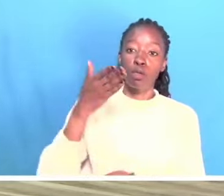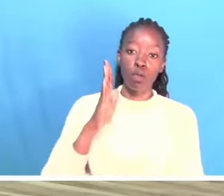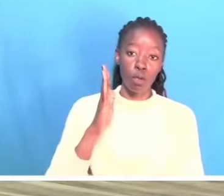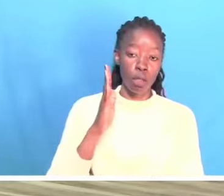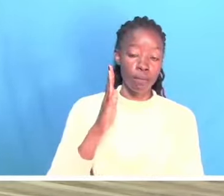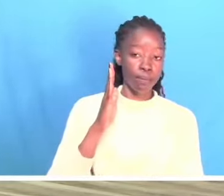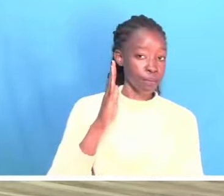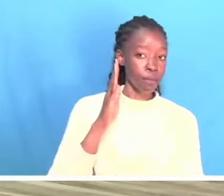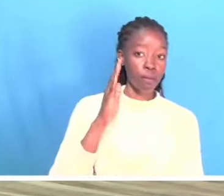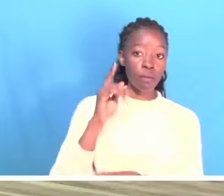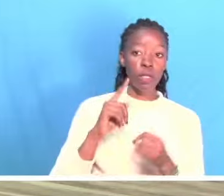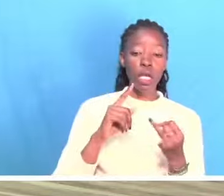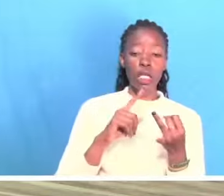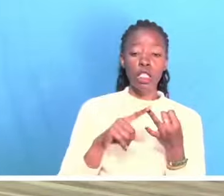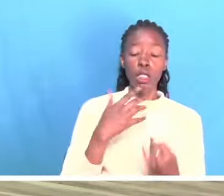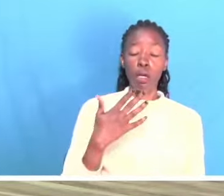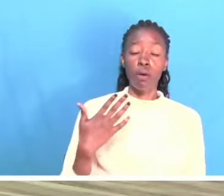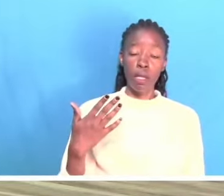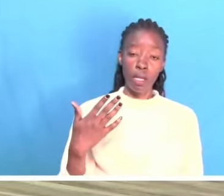believe that I have done 15 minutes.